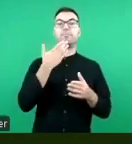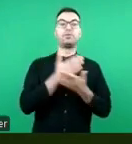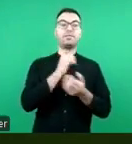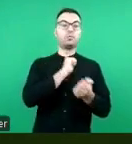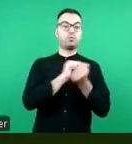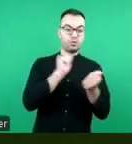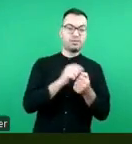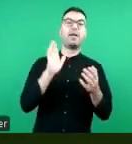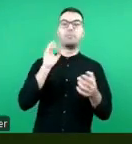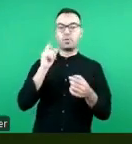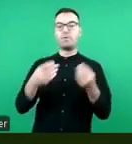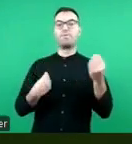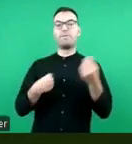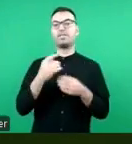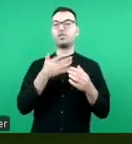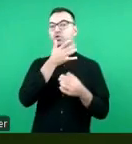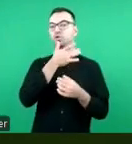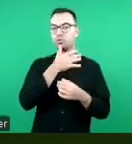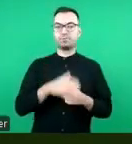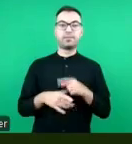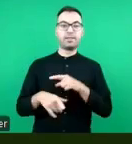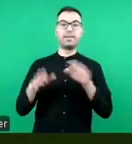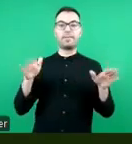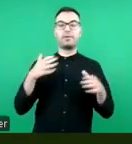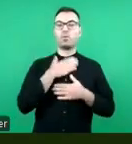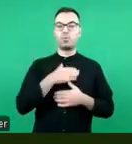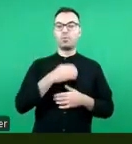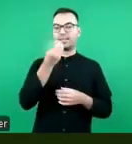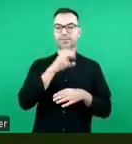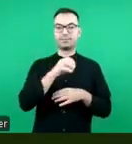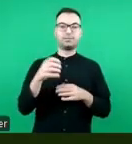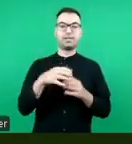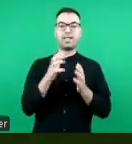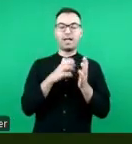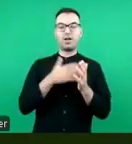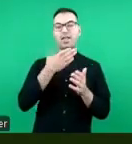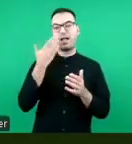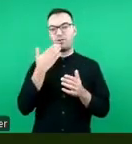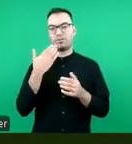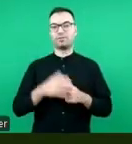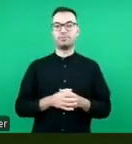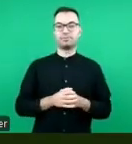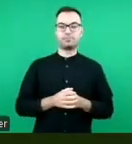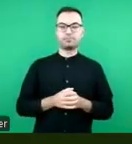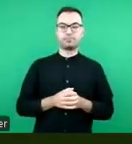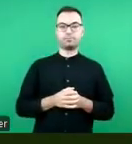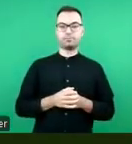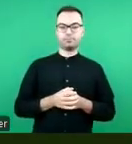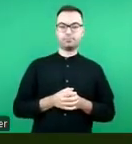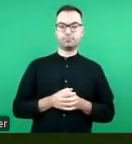and since the capercaillie like eating berries like these blueberries, vaccinium, we had